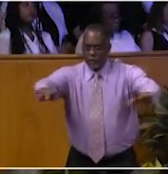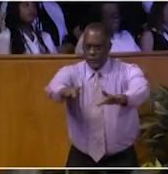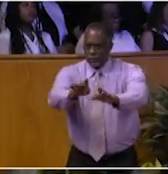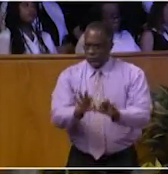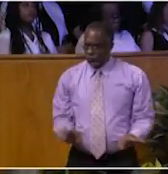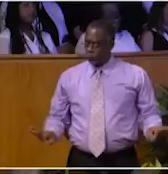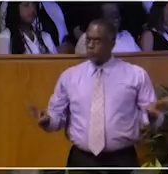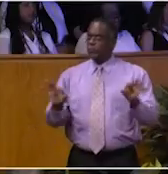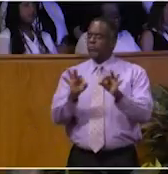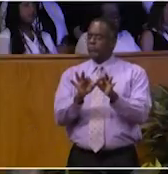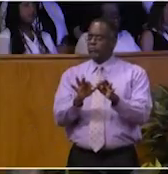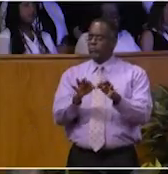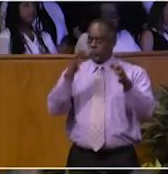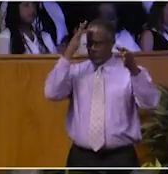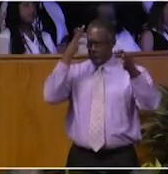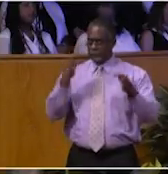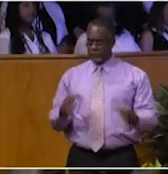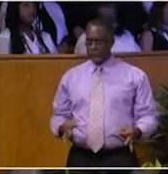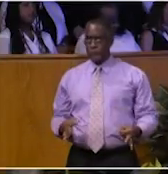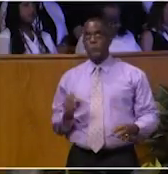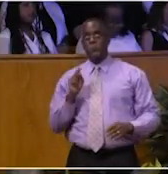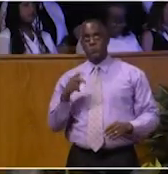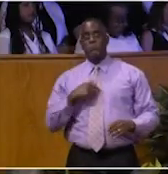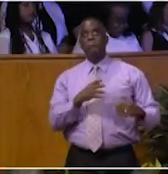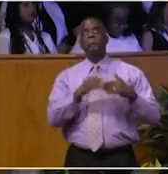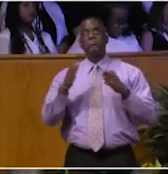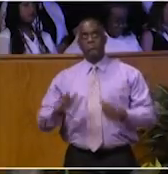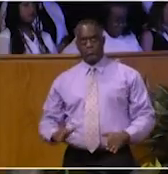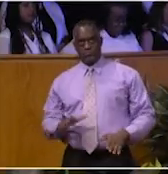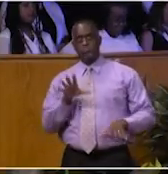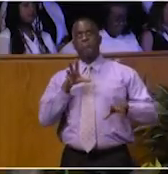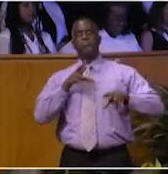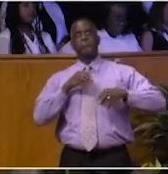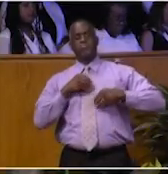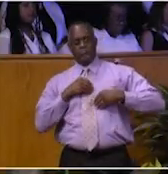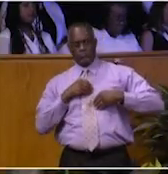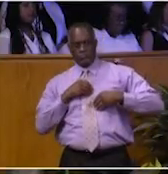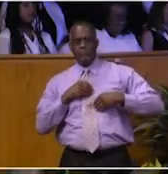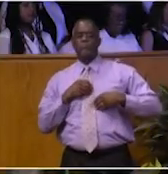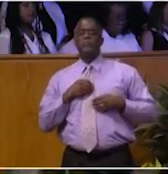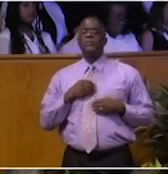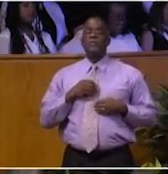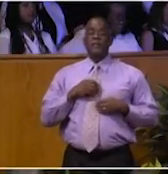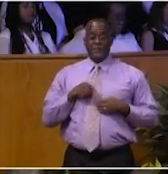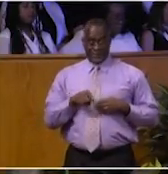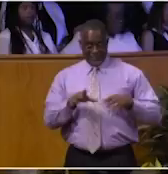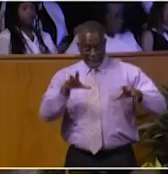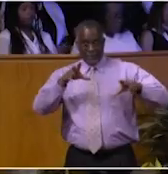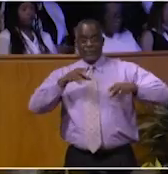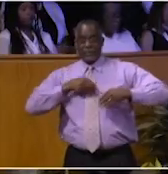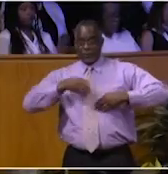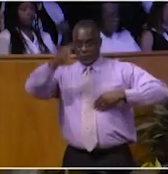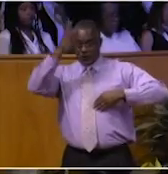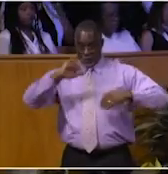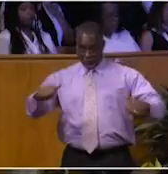lightly. But although he was well past middle age, Joshua accepted God's challenge. He was